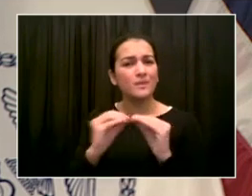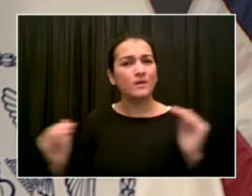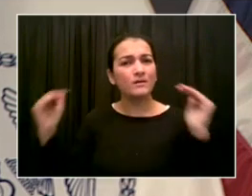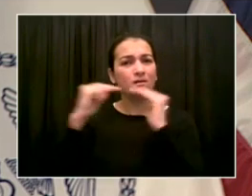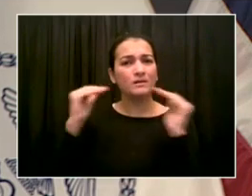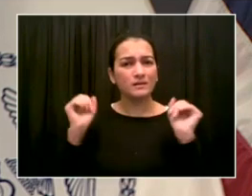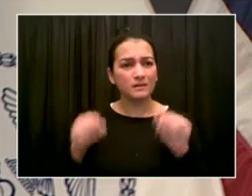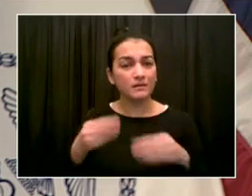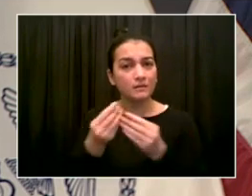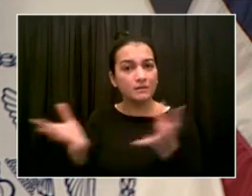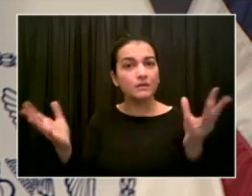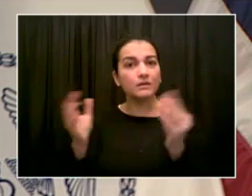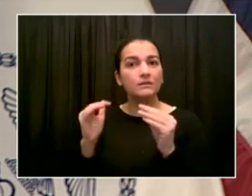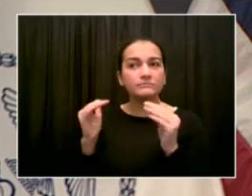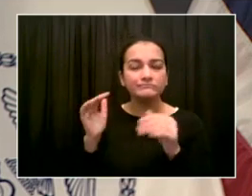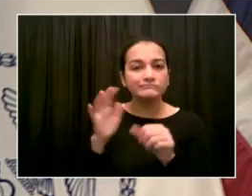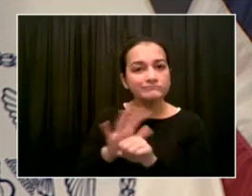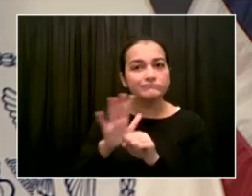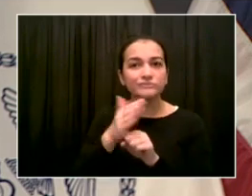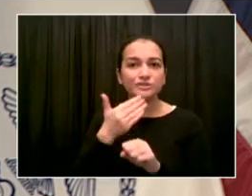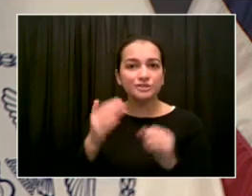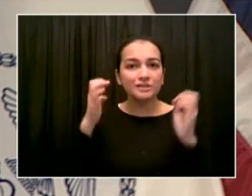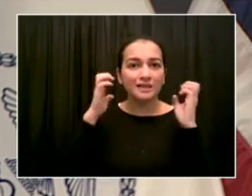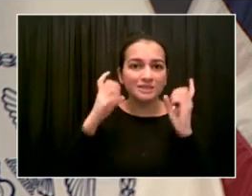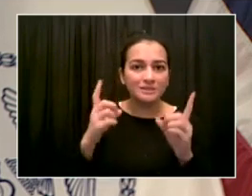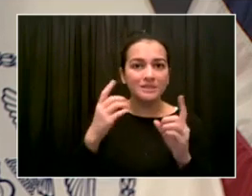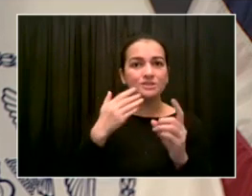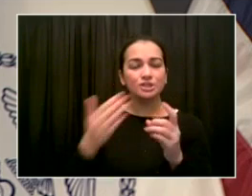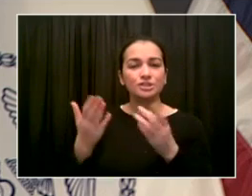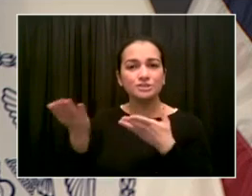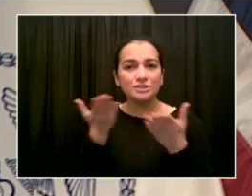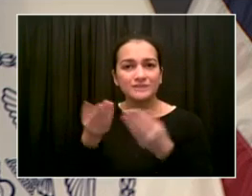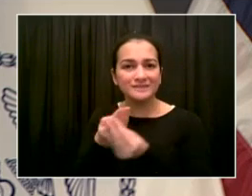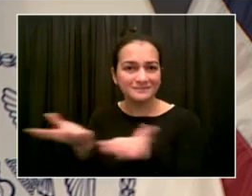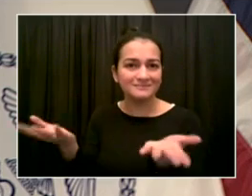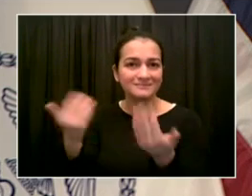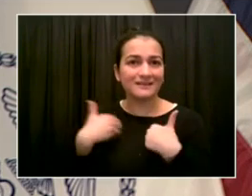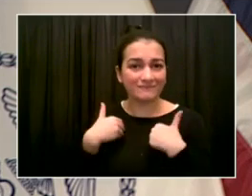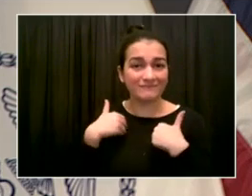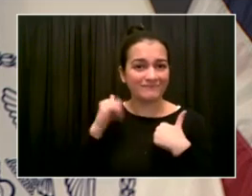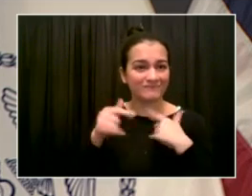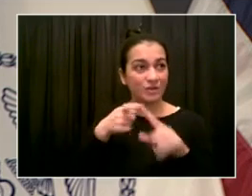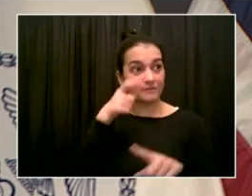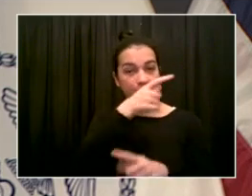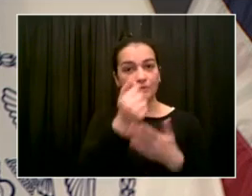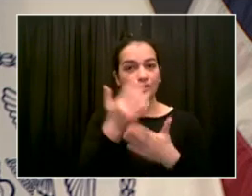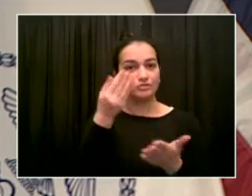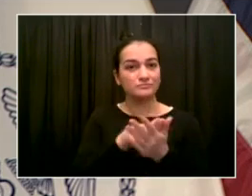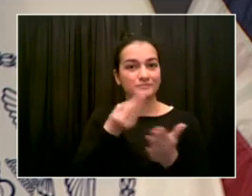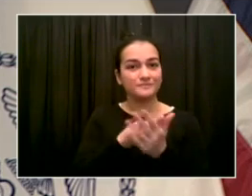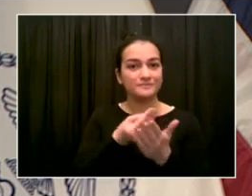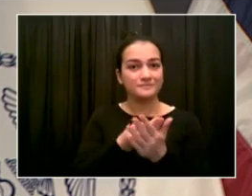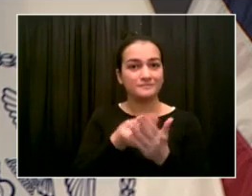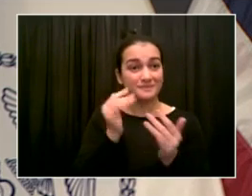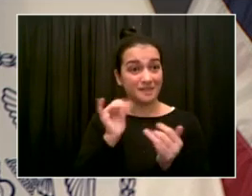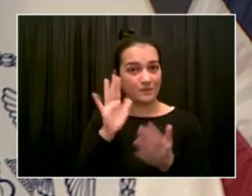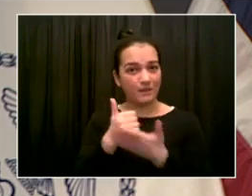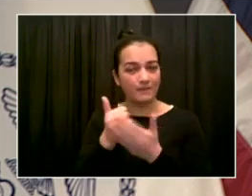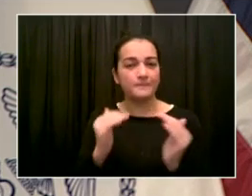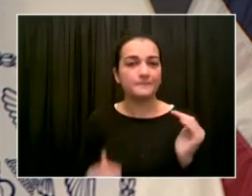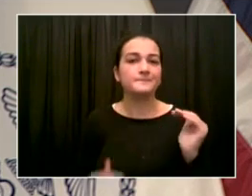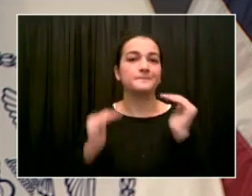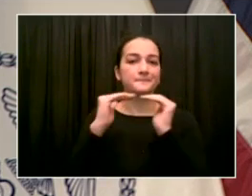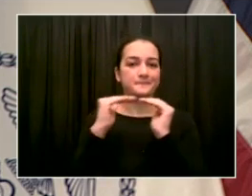on an economic level. And I think we've helped address it on other levels, too, with a number of reforms. So, yeah,